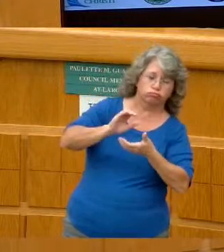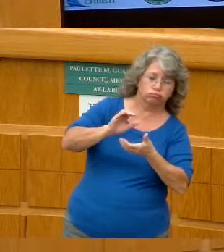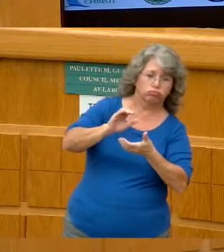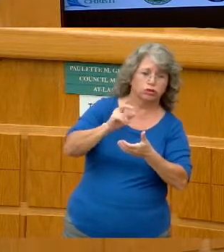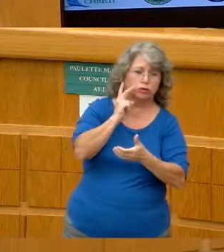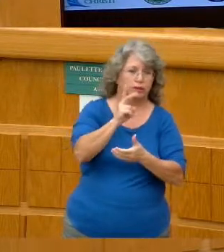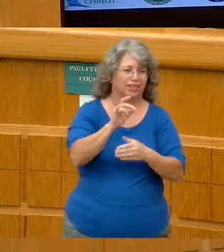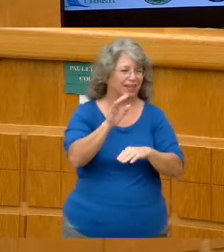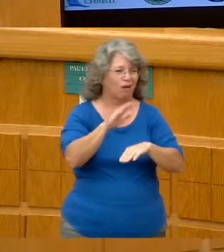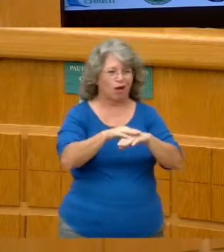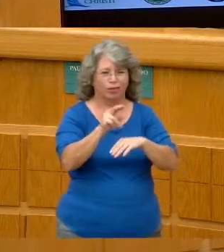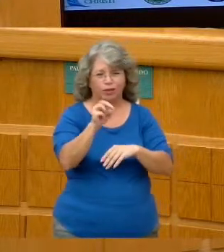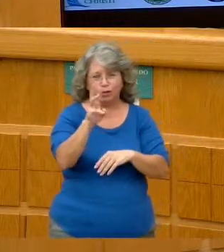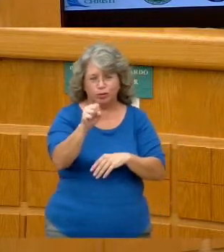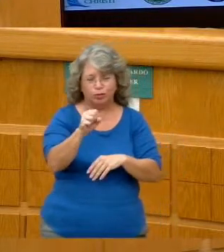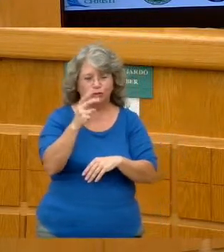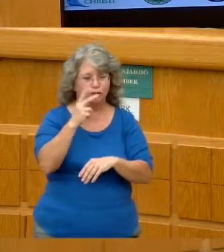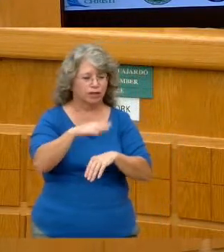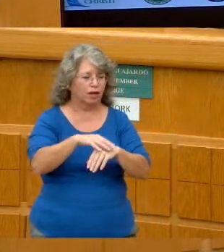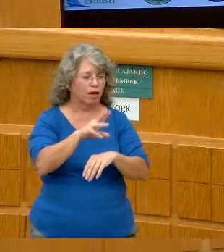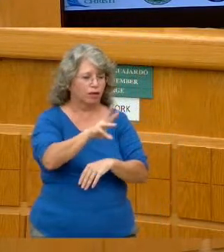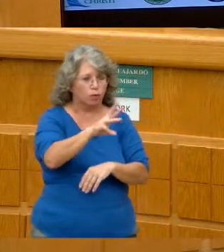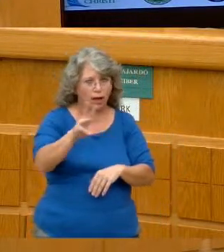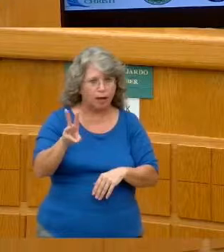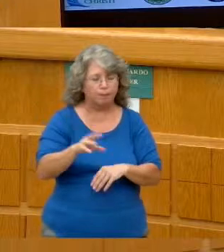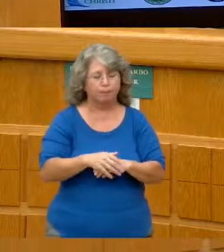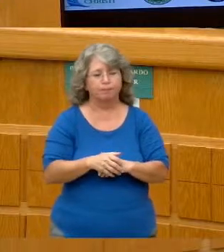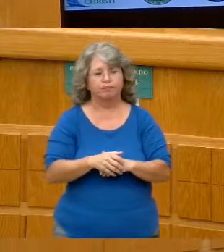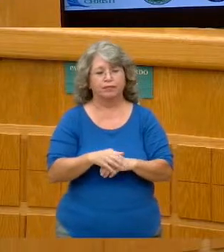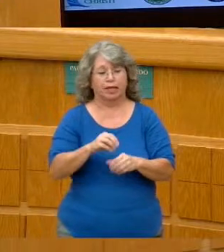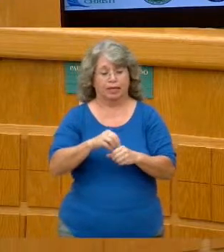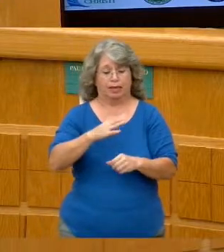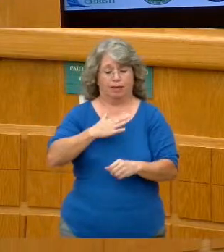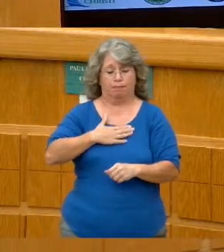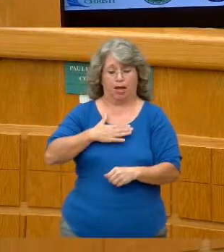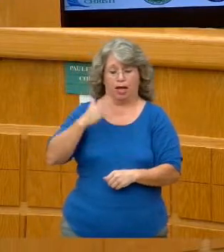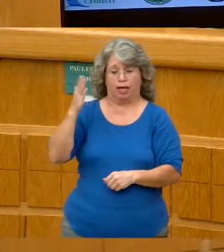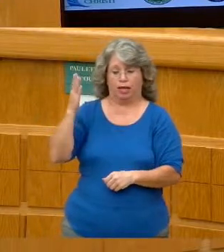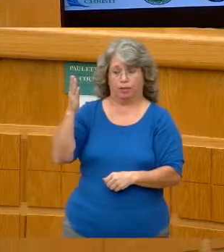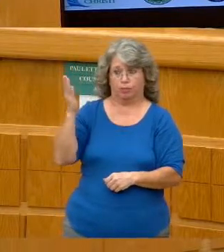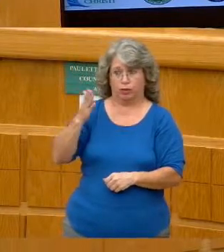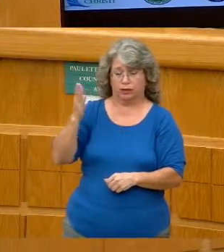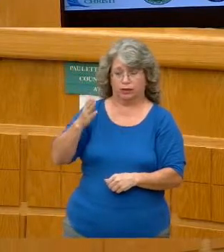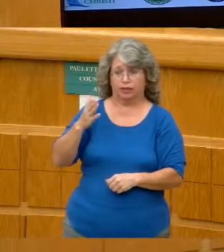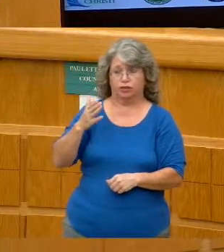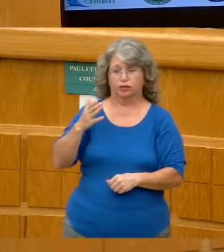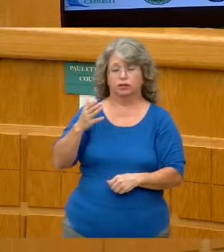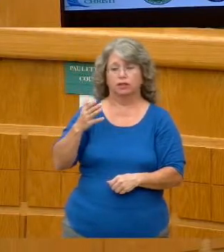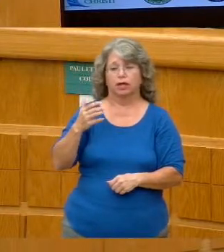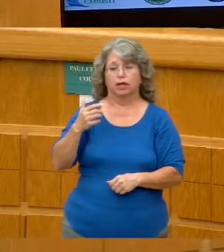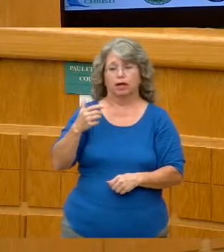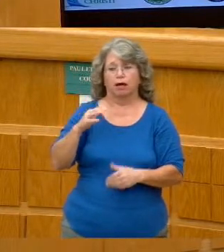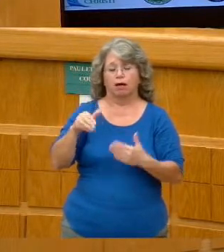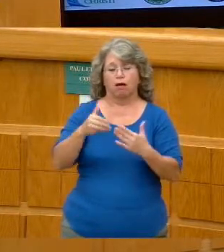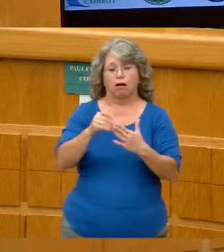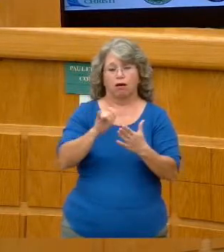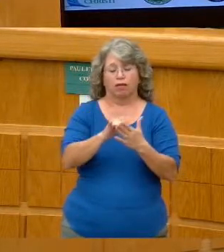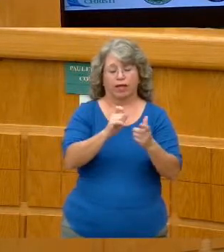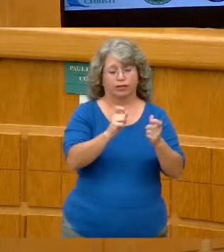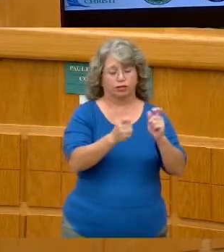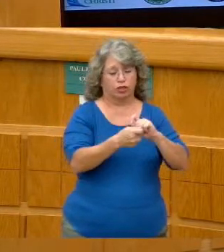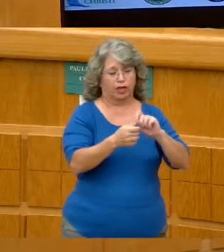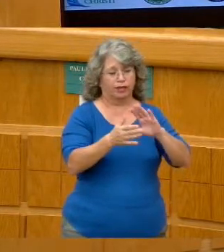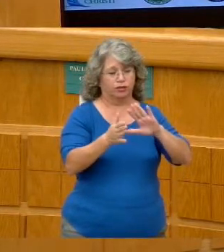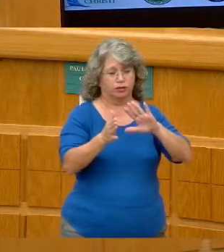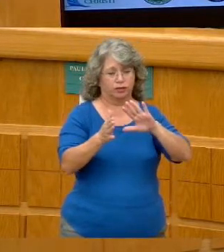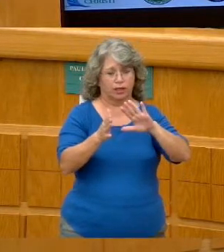websites. In my presentations, I sweep all that change under the rug, and what I'm showing is the